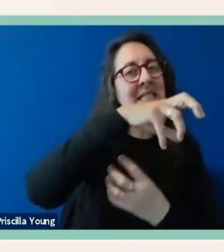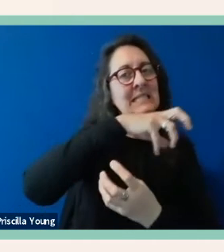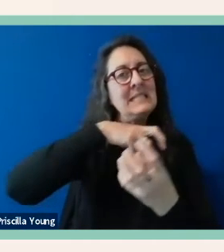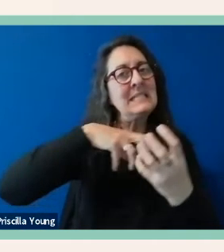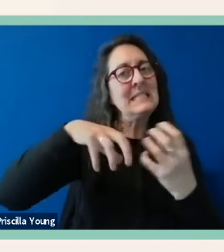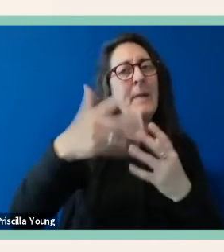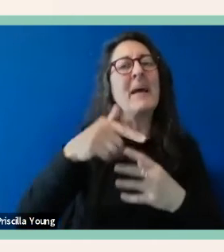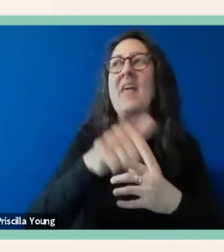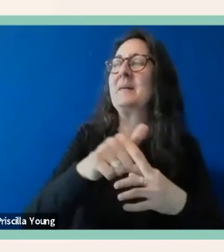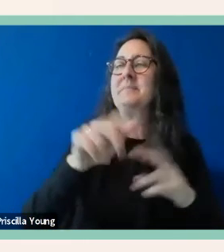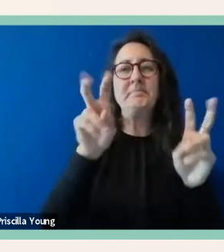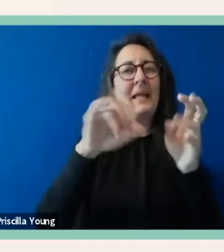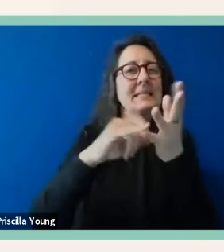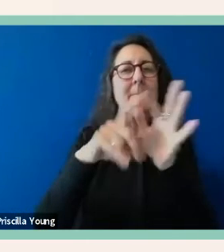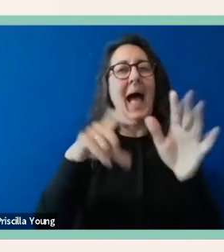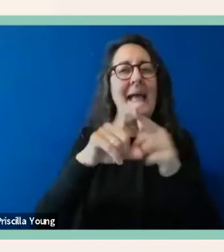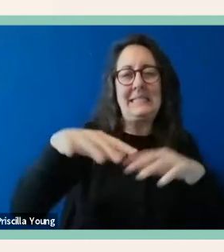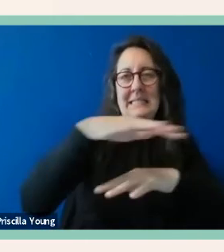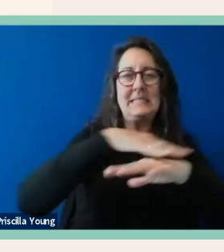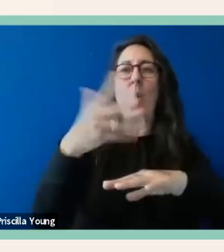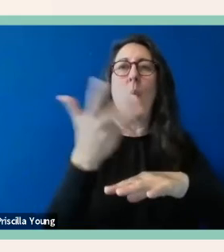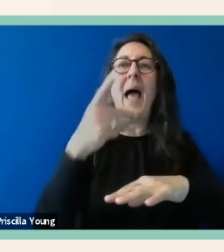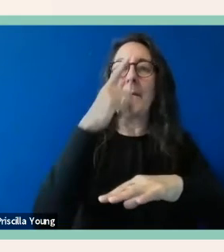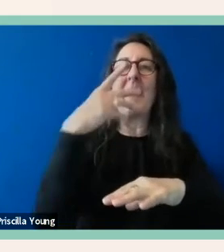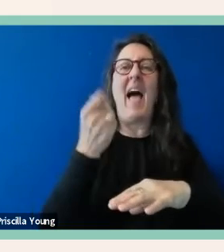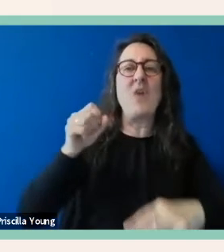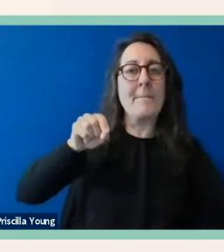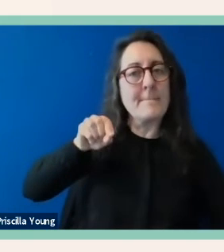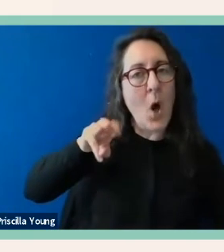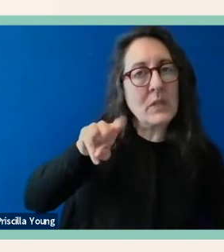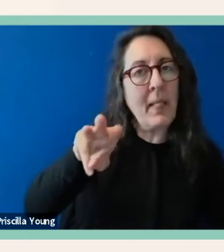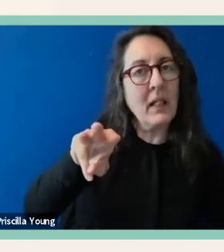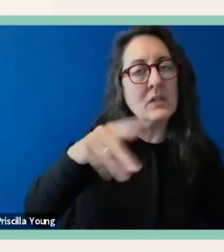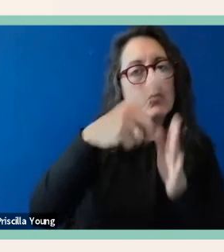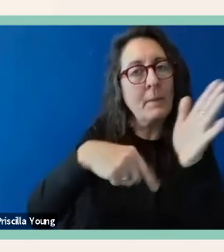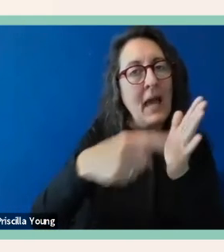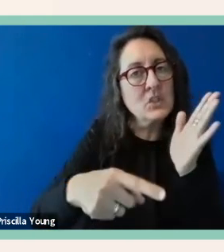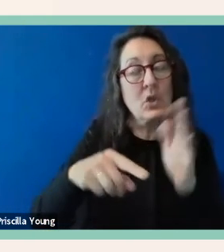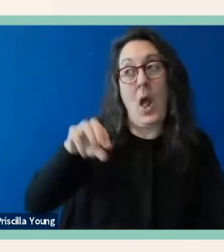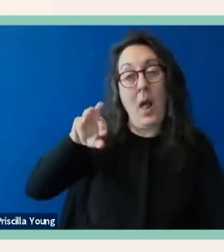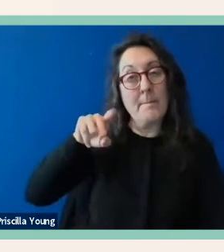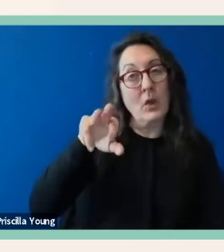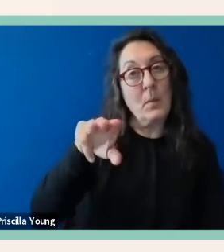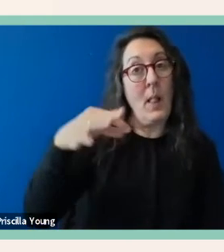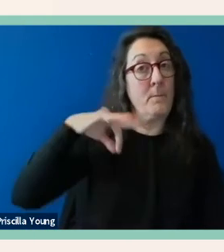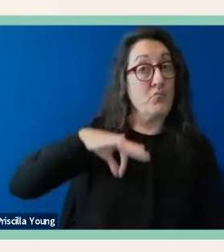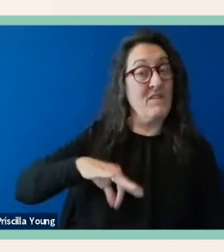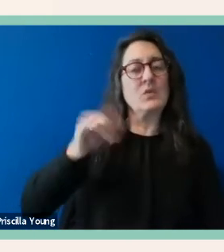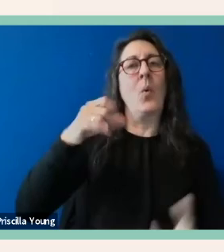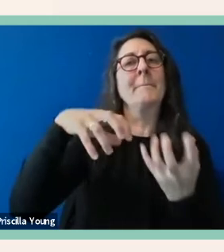person is on the receiving end of multiple discriminations or multiple privileges or a mixture.